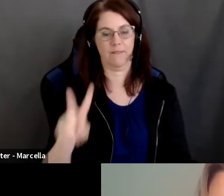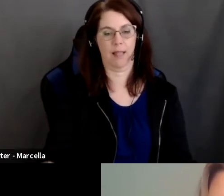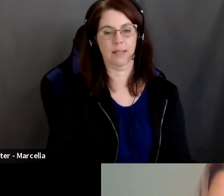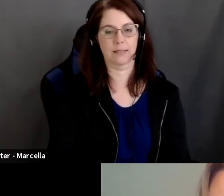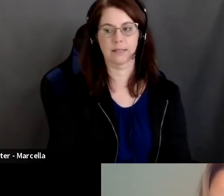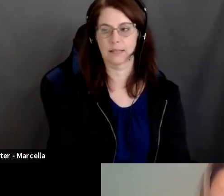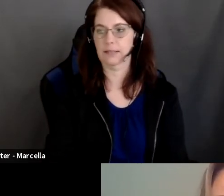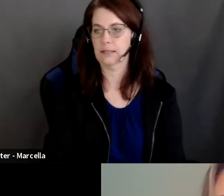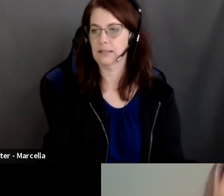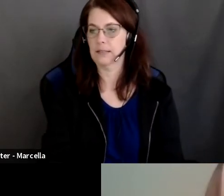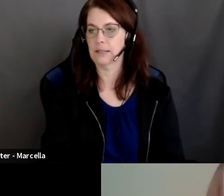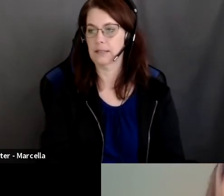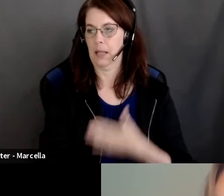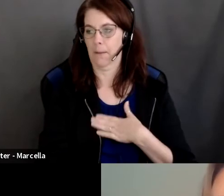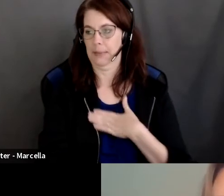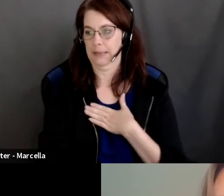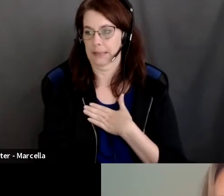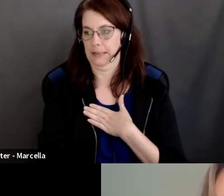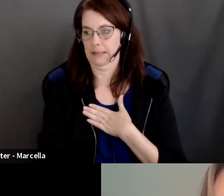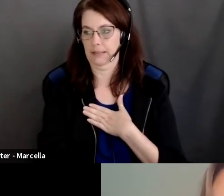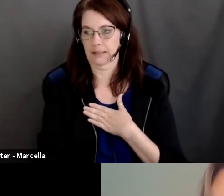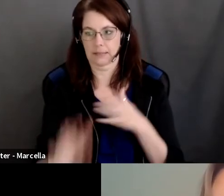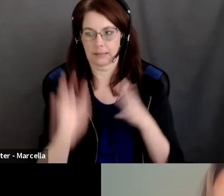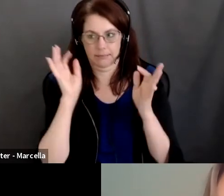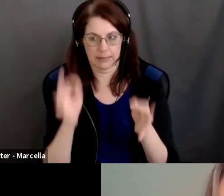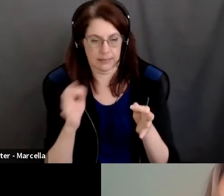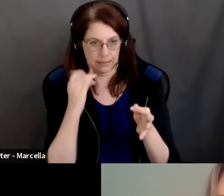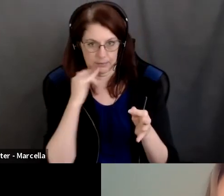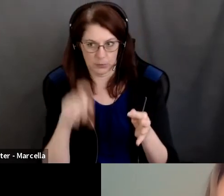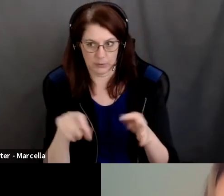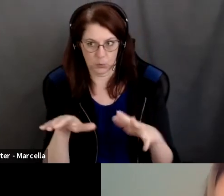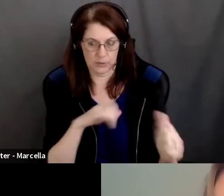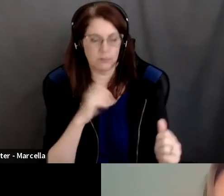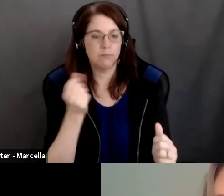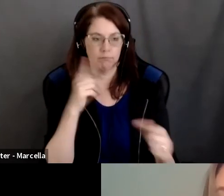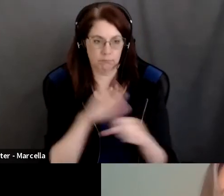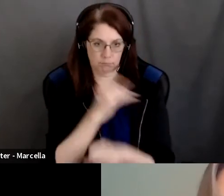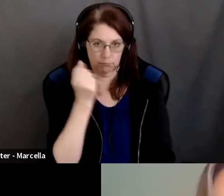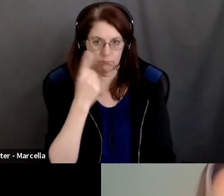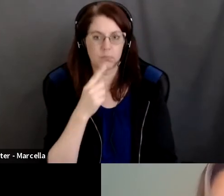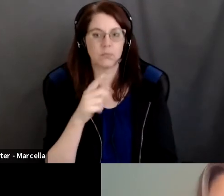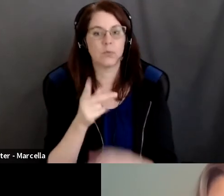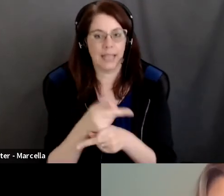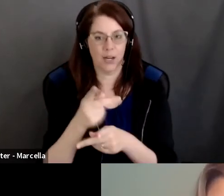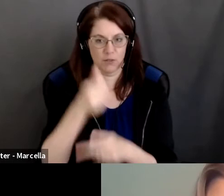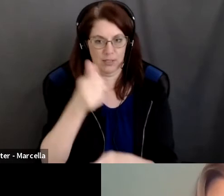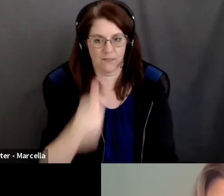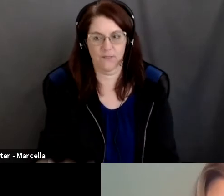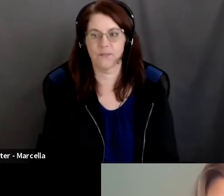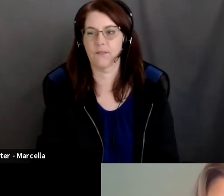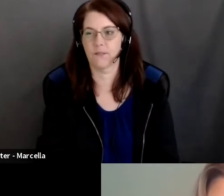violence. Please make your decisions accordingly, and if you need to leave, we completely understand. Do what you need to do to take care of